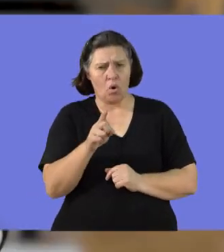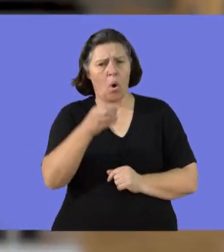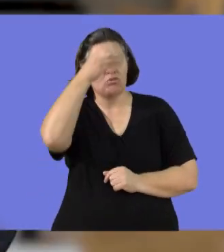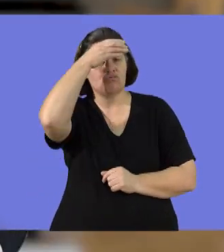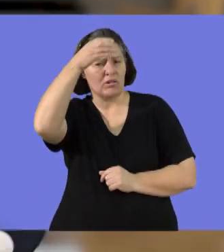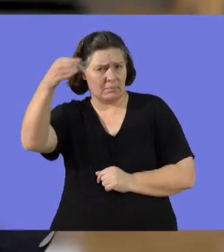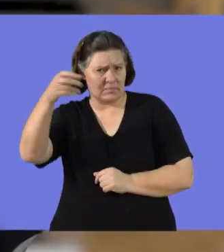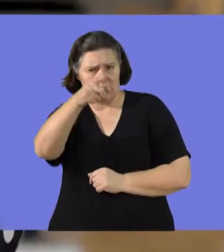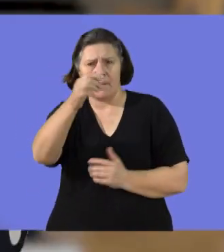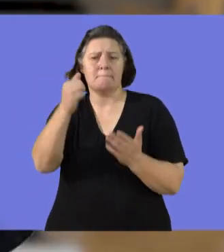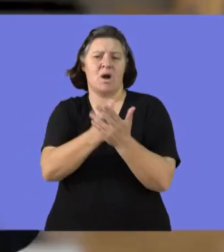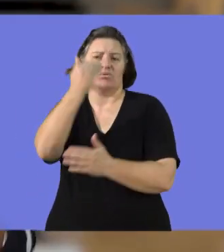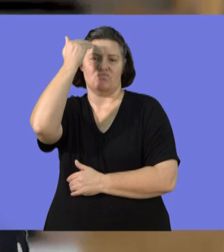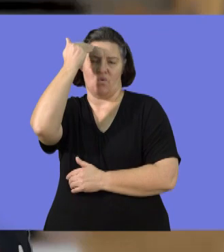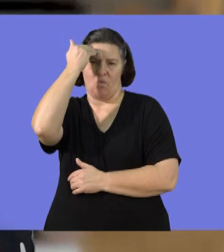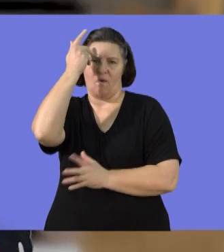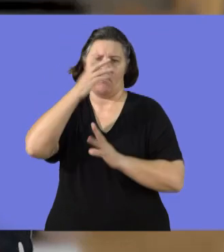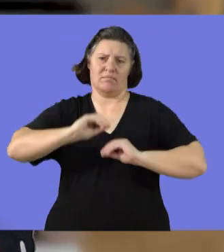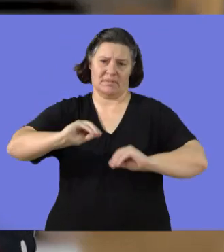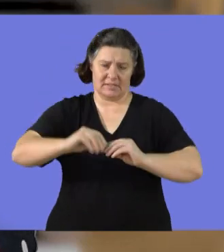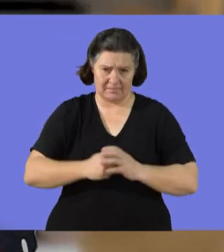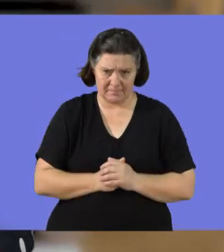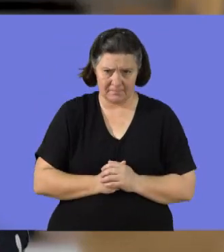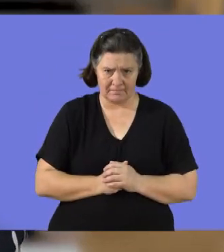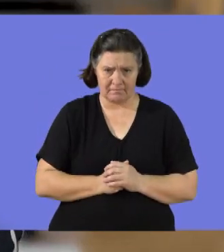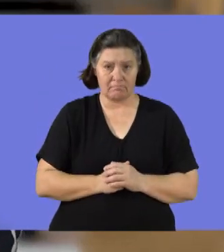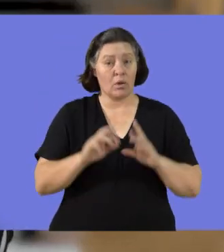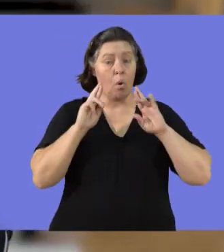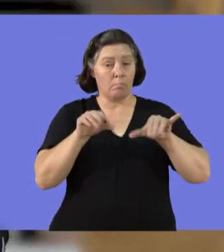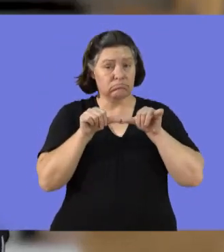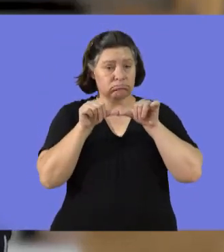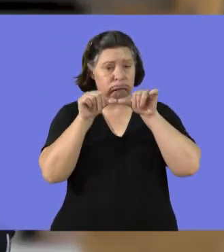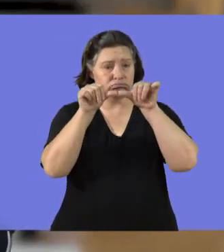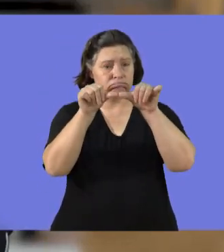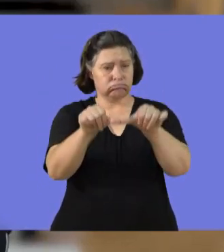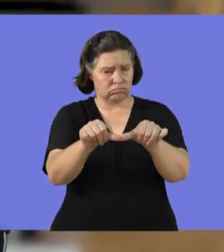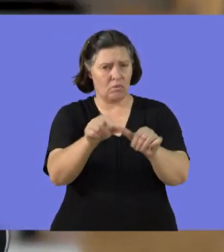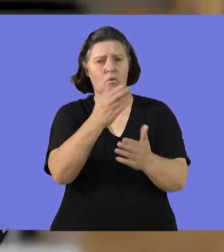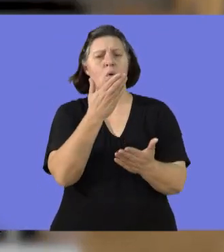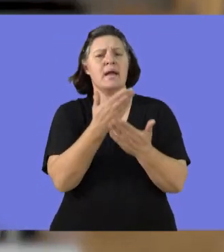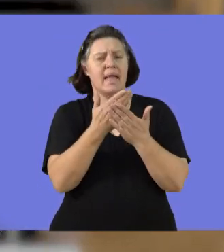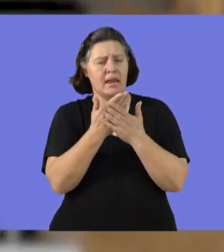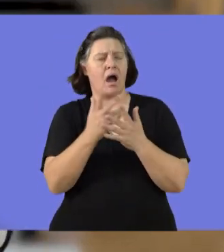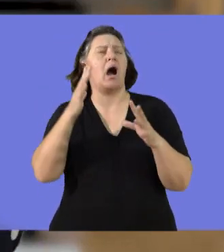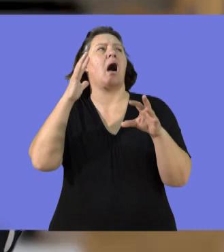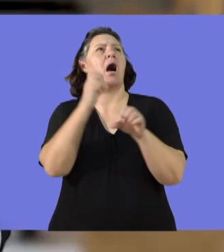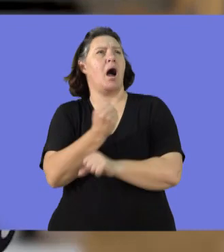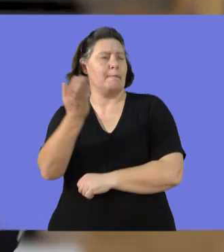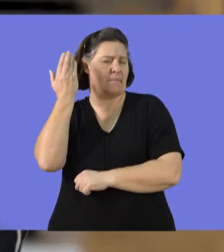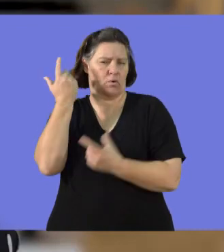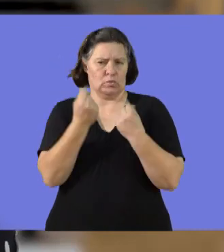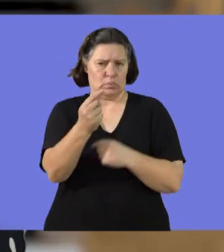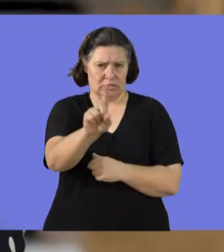the concepts that we need for this lesson. And I hope as we continue, you will be able to recap what you